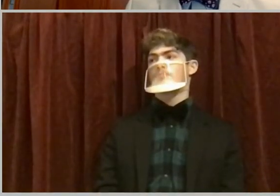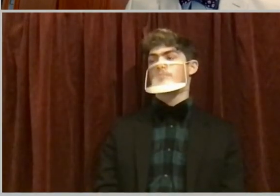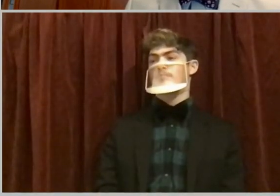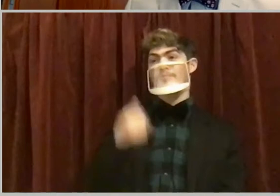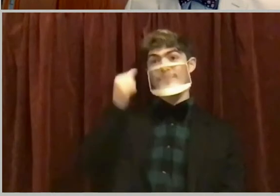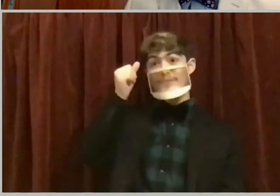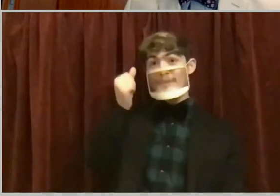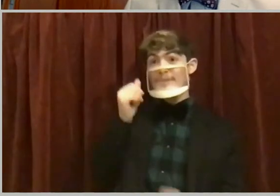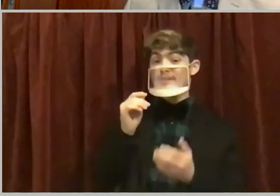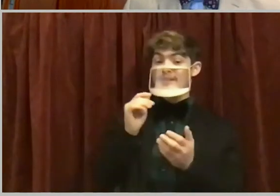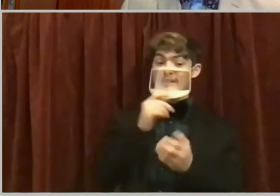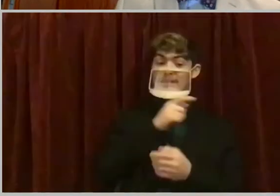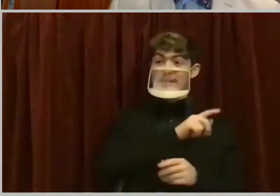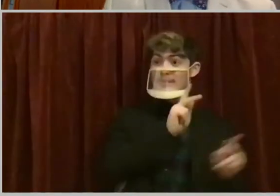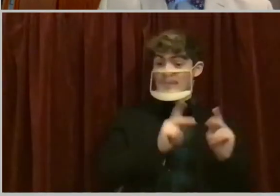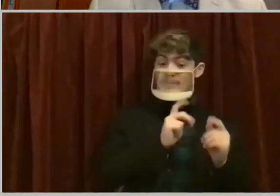do.